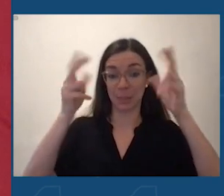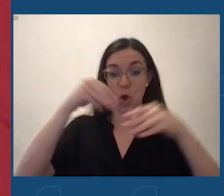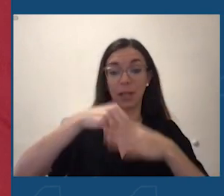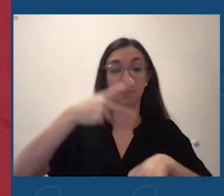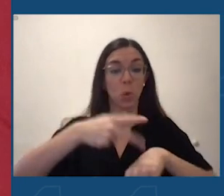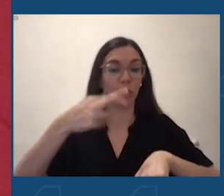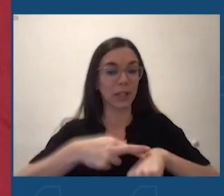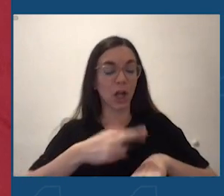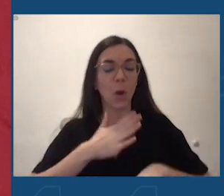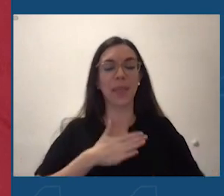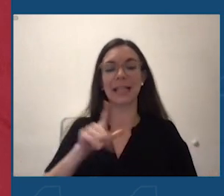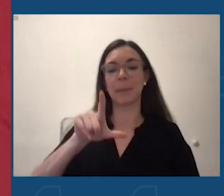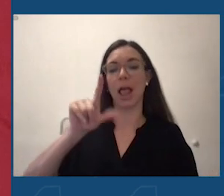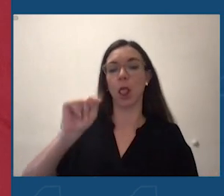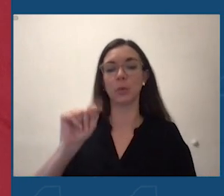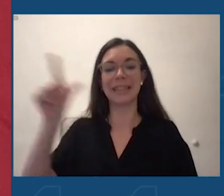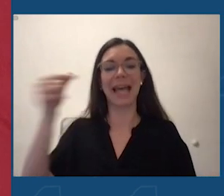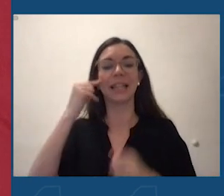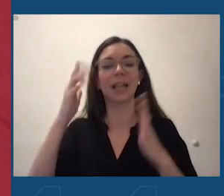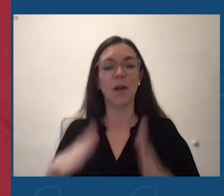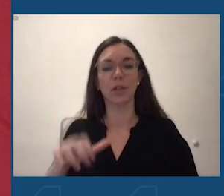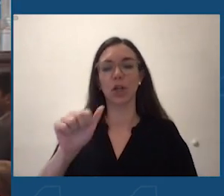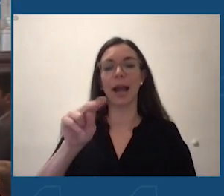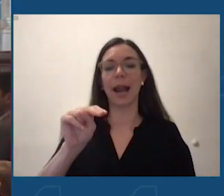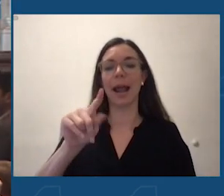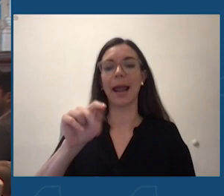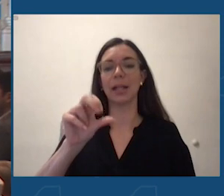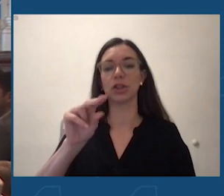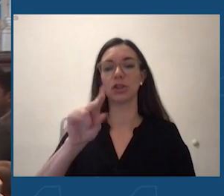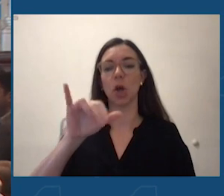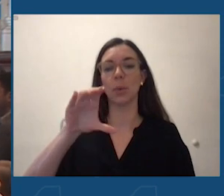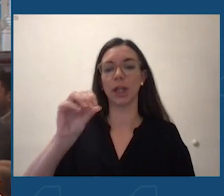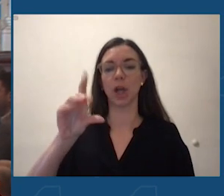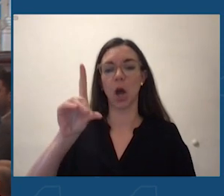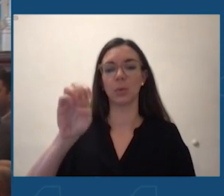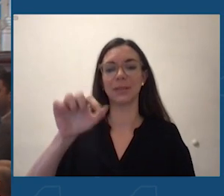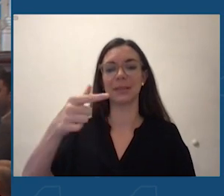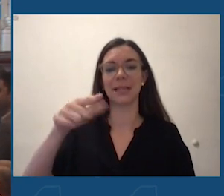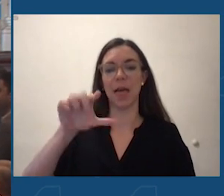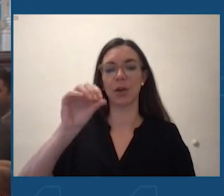my Lieutenant Governor, Antonio Delgado. Please stand up, Antonio. Please.